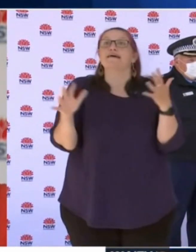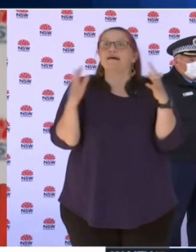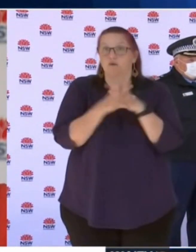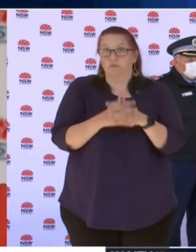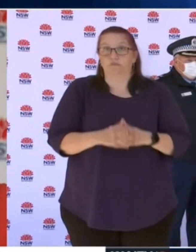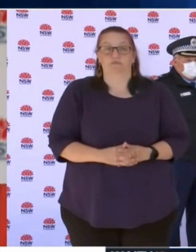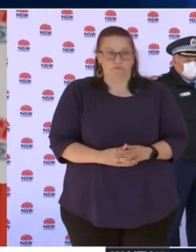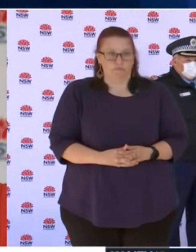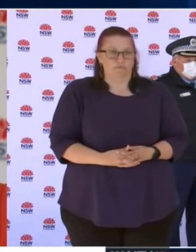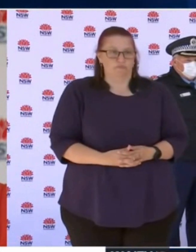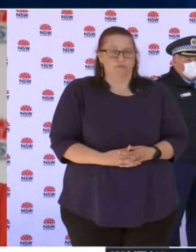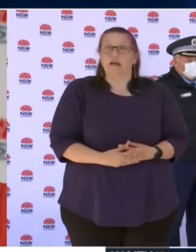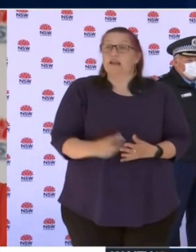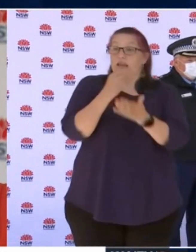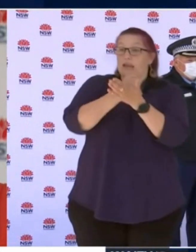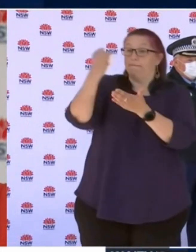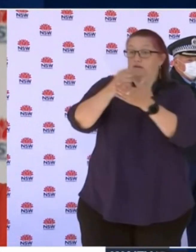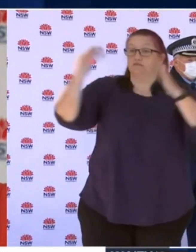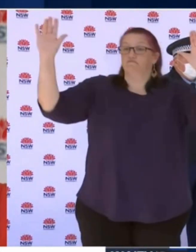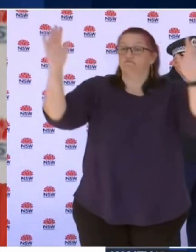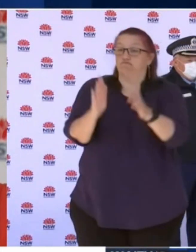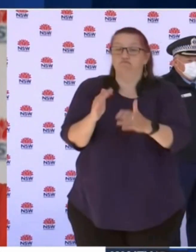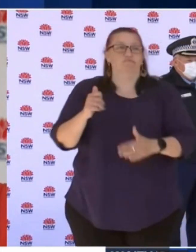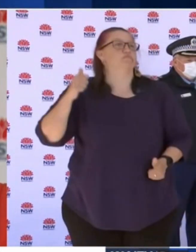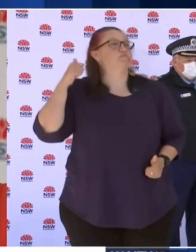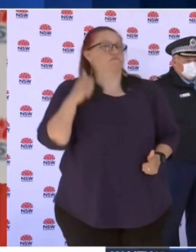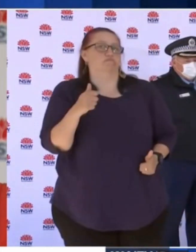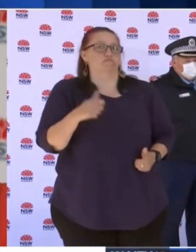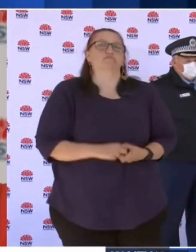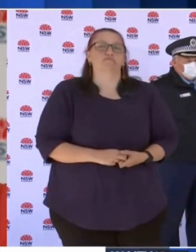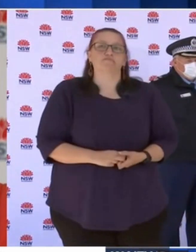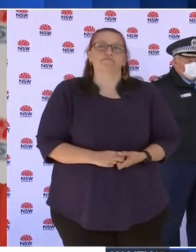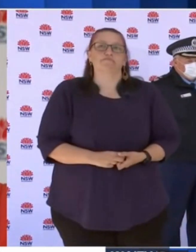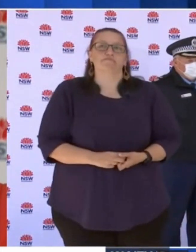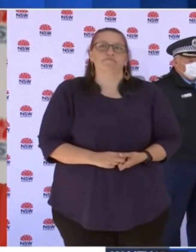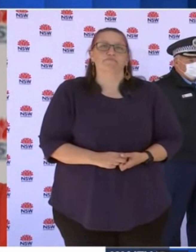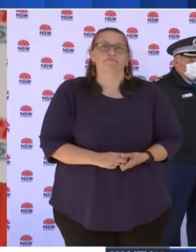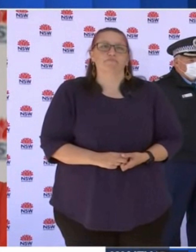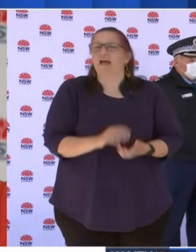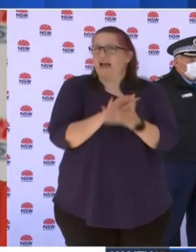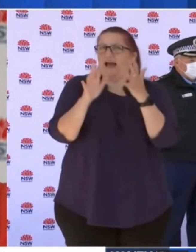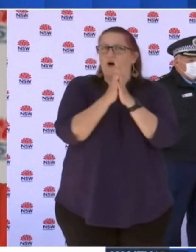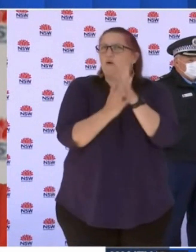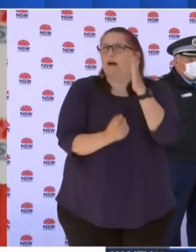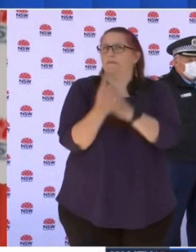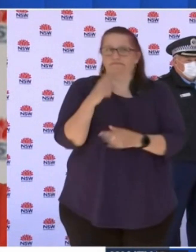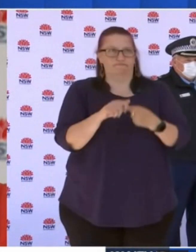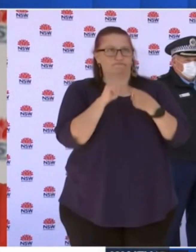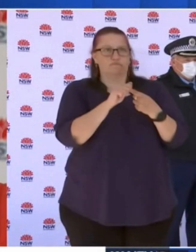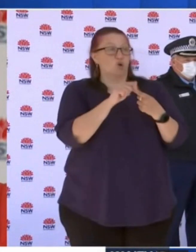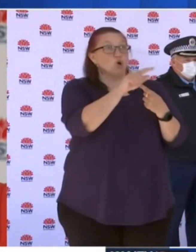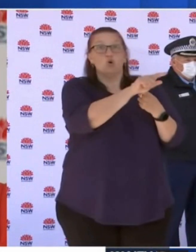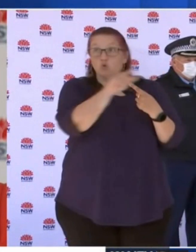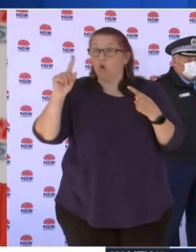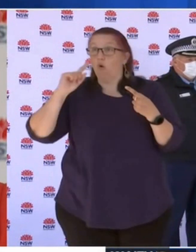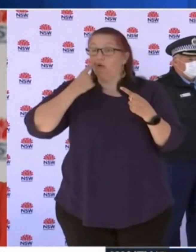see a turn in those numbers. And that relies on the community, one, to continue to come out and get tested. We have had a